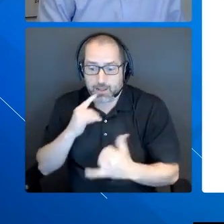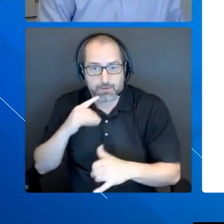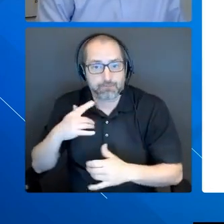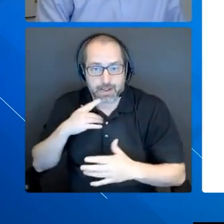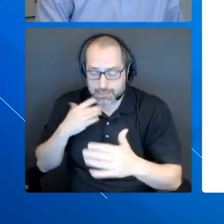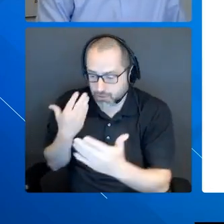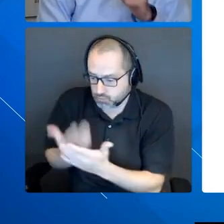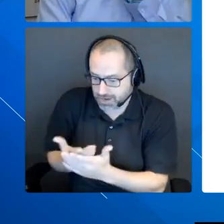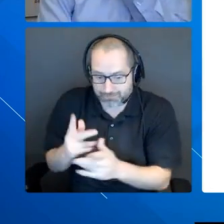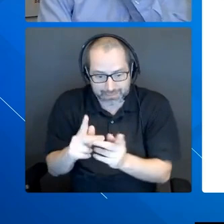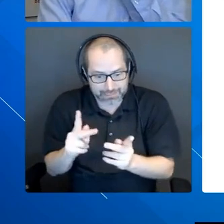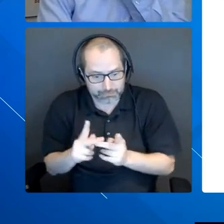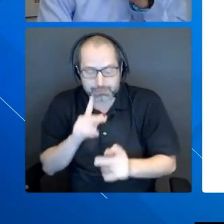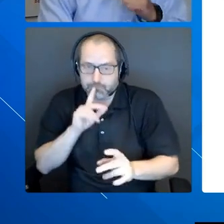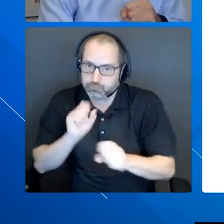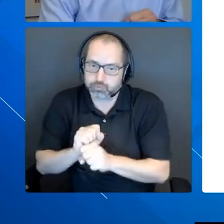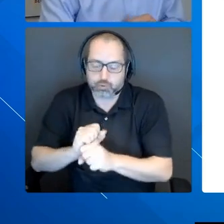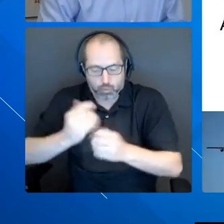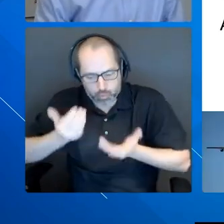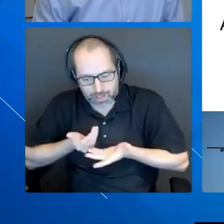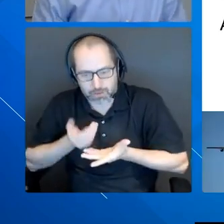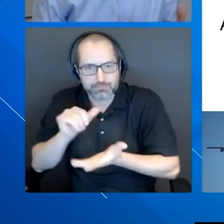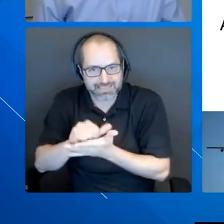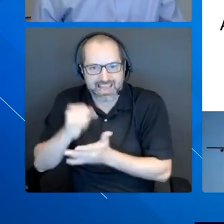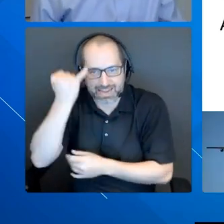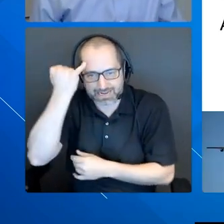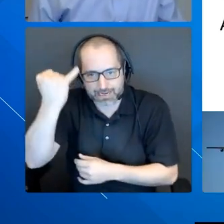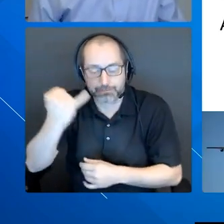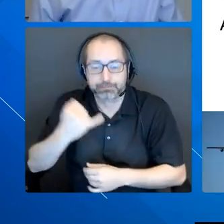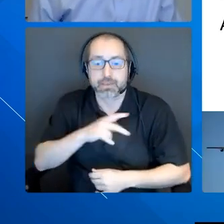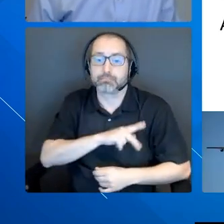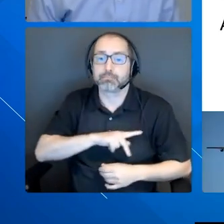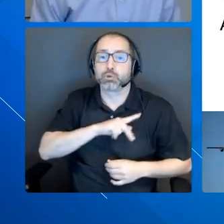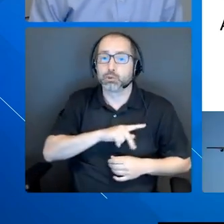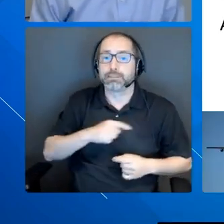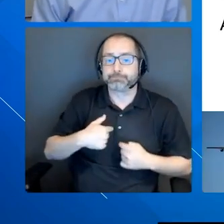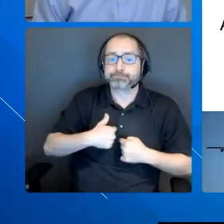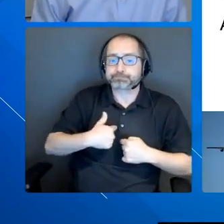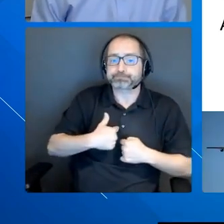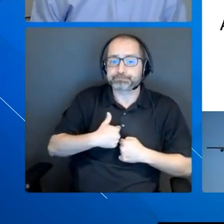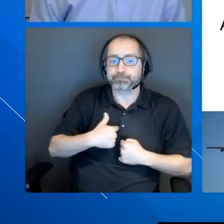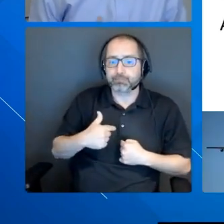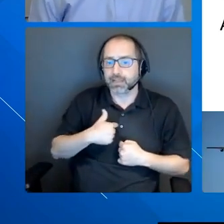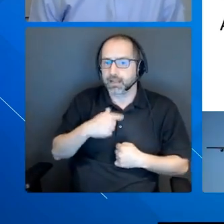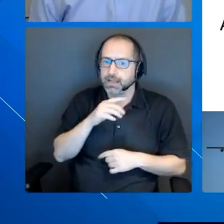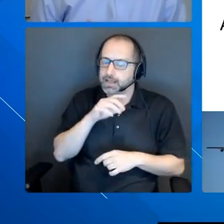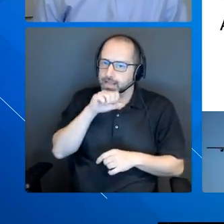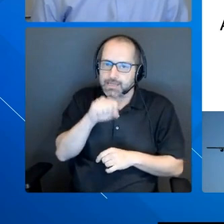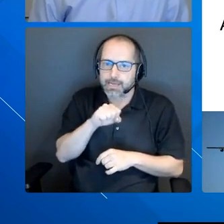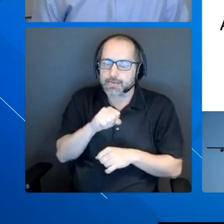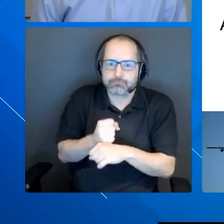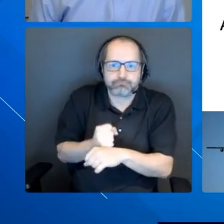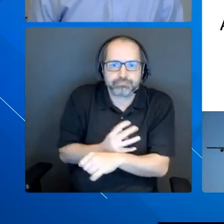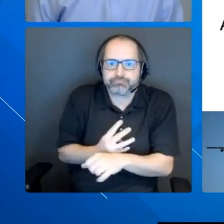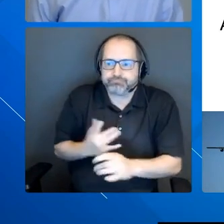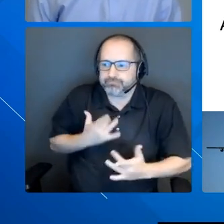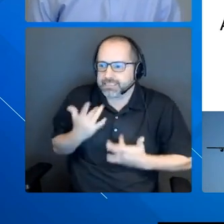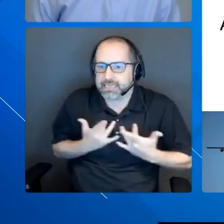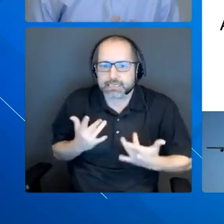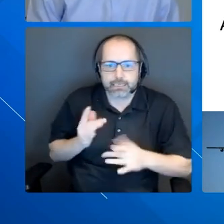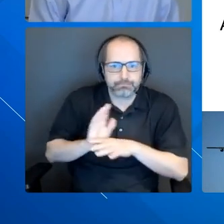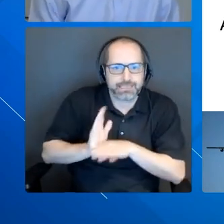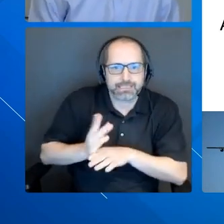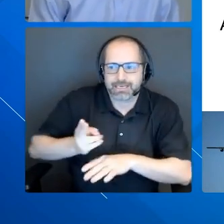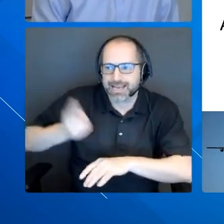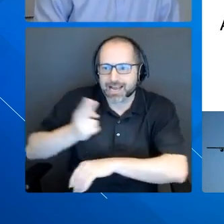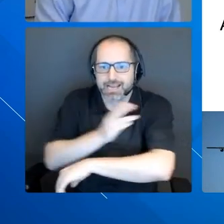I love it. On a personal level, I'm a bit of an adrenaline junkie. I like to keep myself busy, high energy stuff.